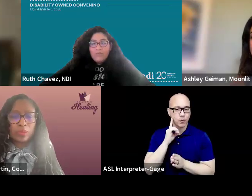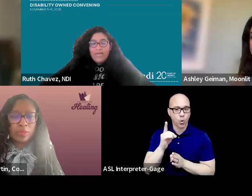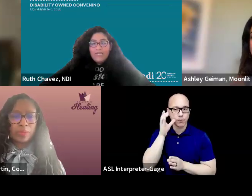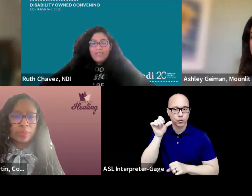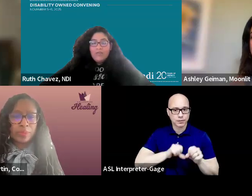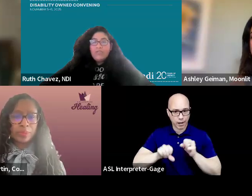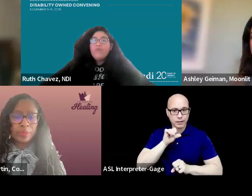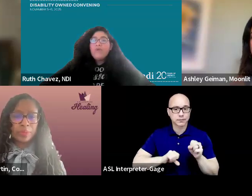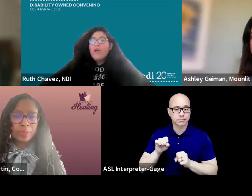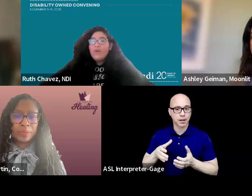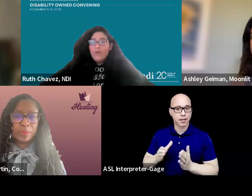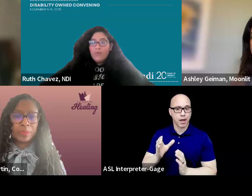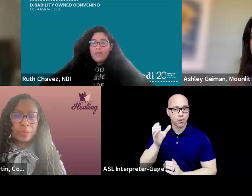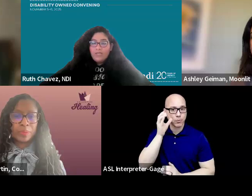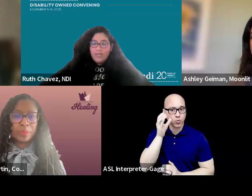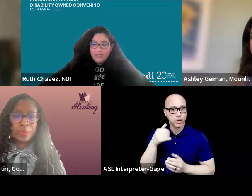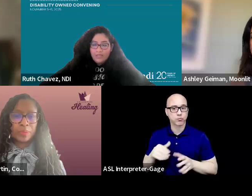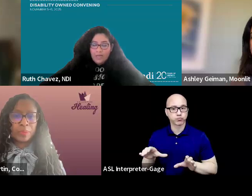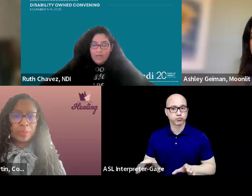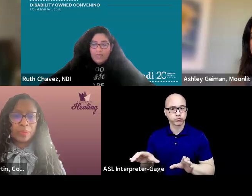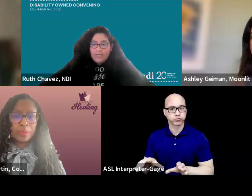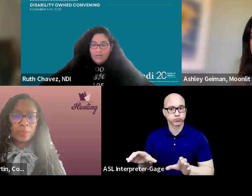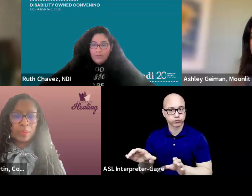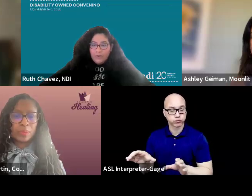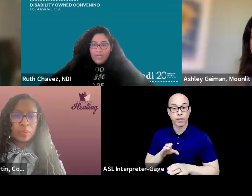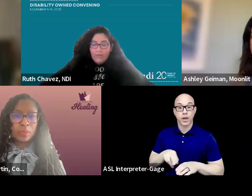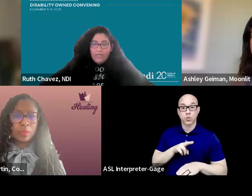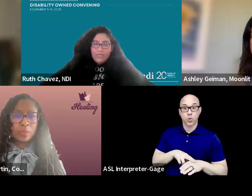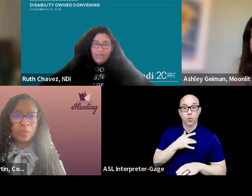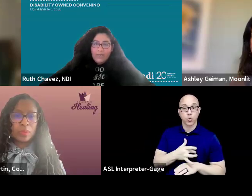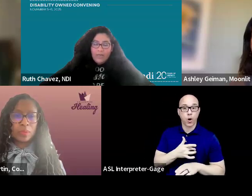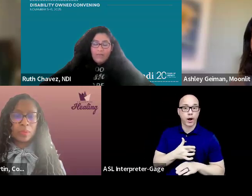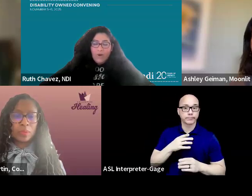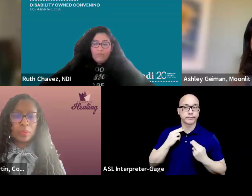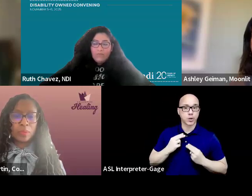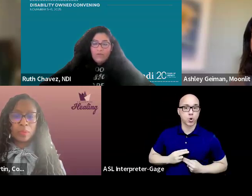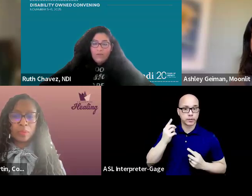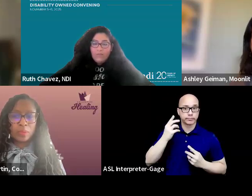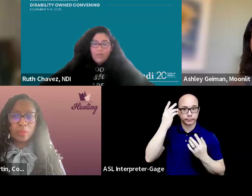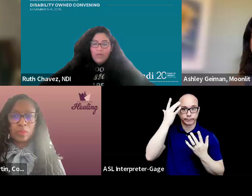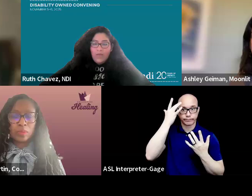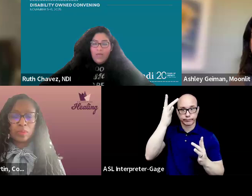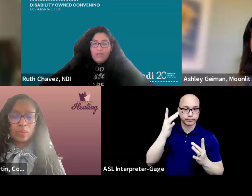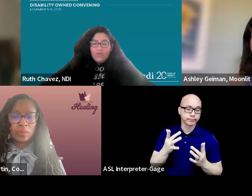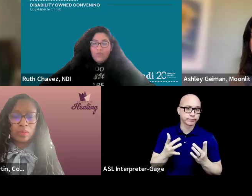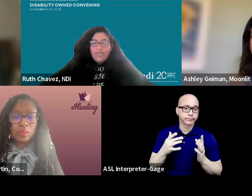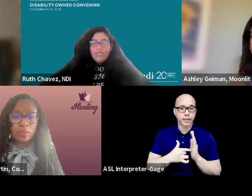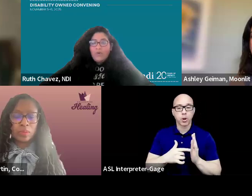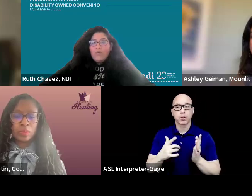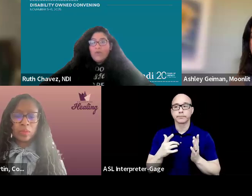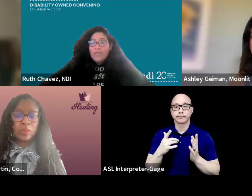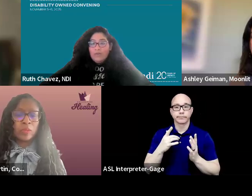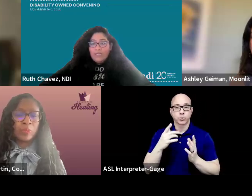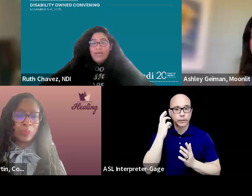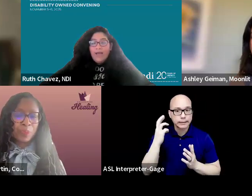to perform tasks that usually require human intelligence, things like learning, reasoning, and problem solving. And the truth